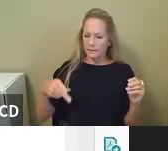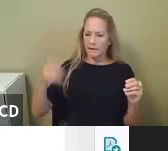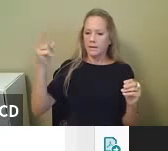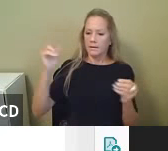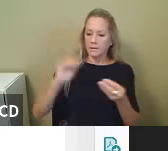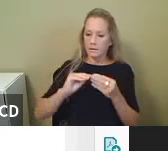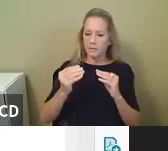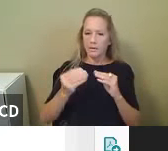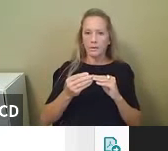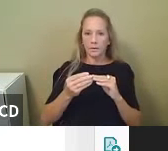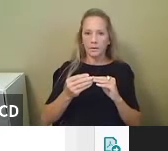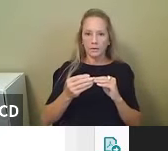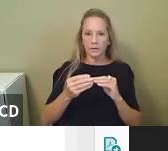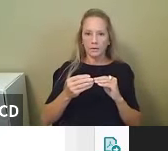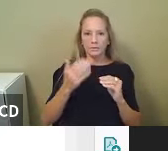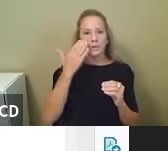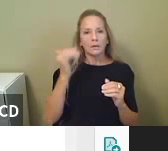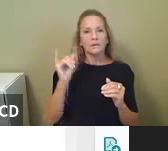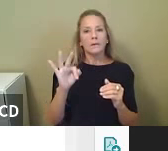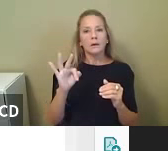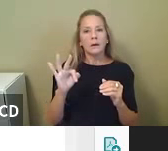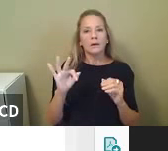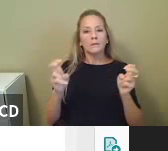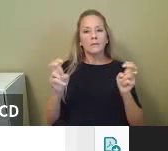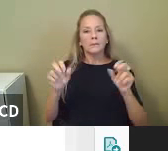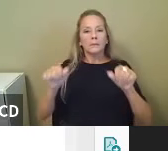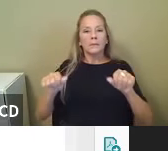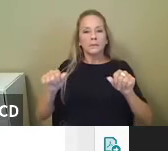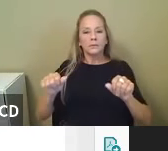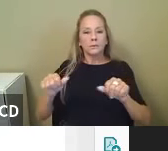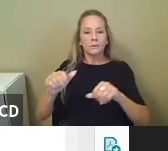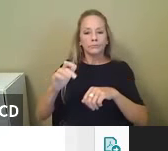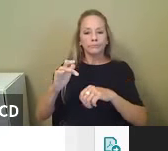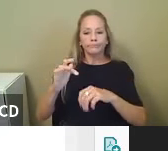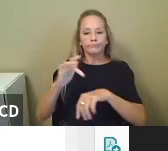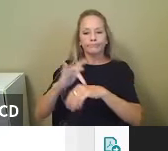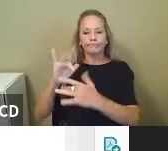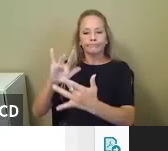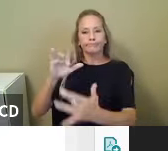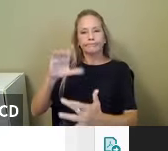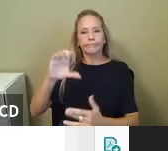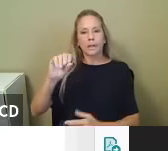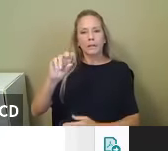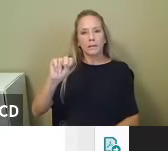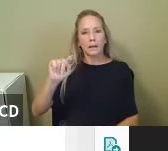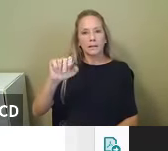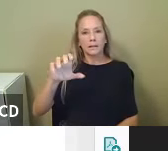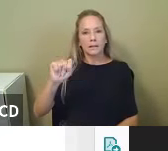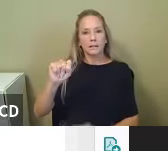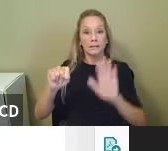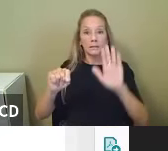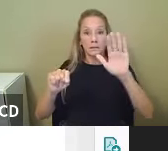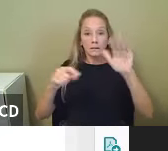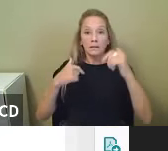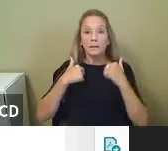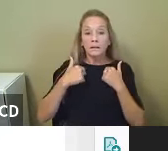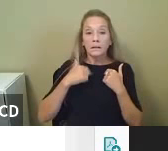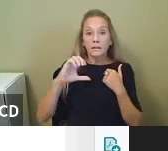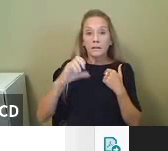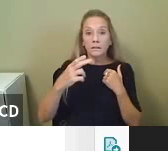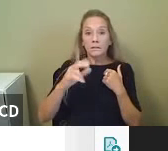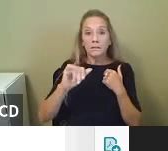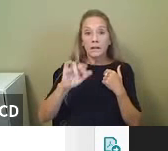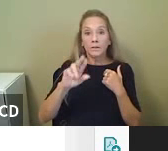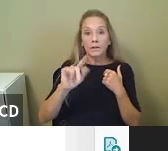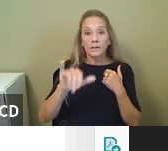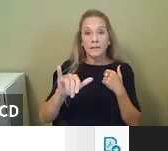the contacts of those students. And can I chime in a little Sure. bit, Dr. B? This is Charity. I can't show my face